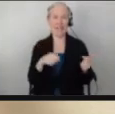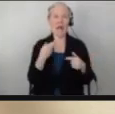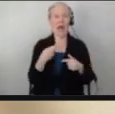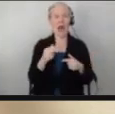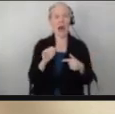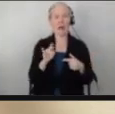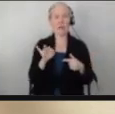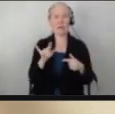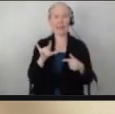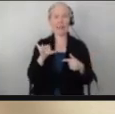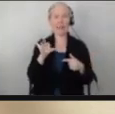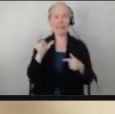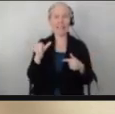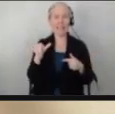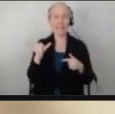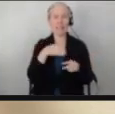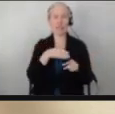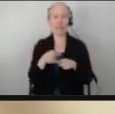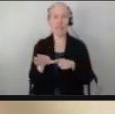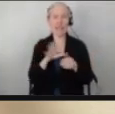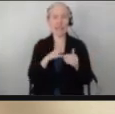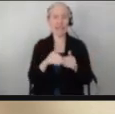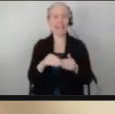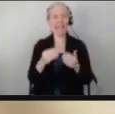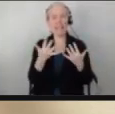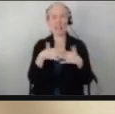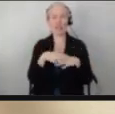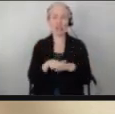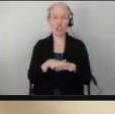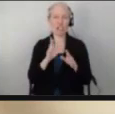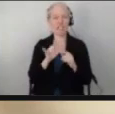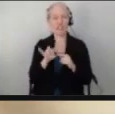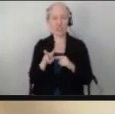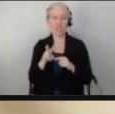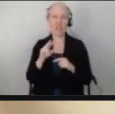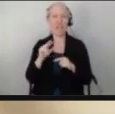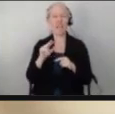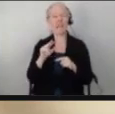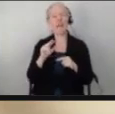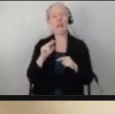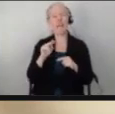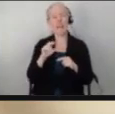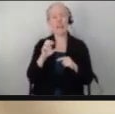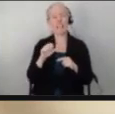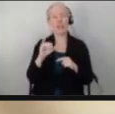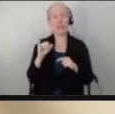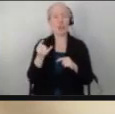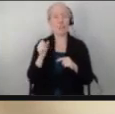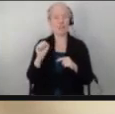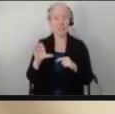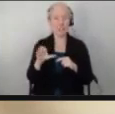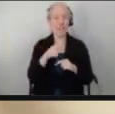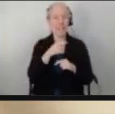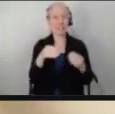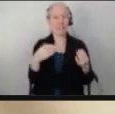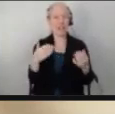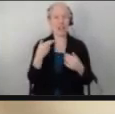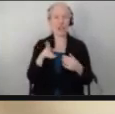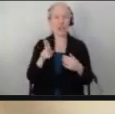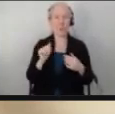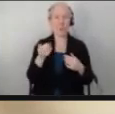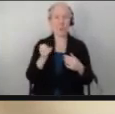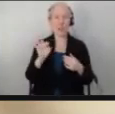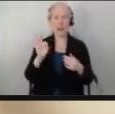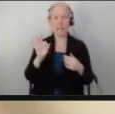in the Human Systems Engineering and Integration Division at NASA Johnson Space Center. He's provided human factors and habitability